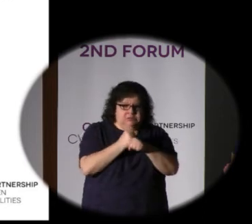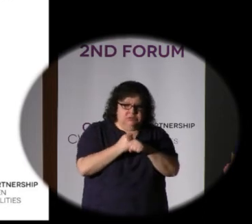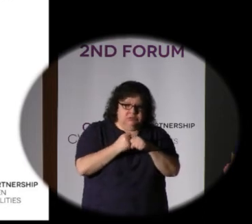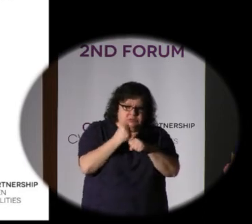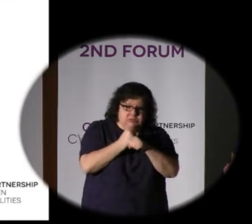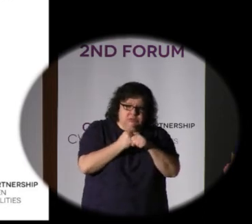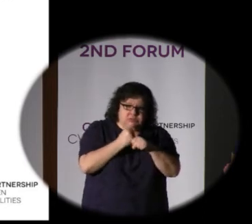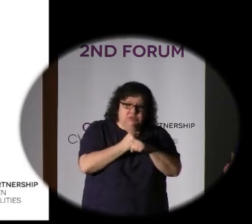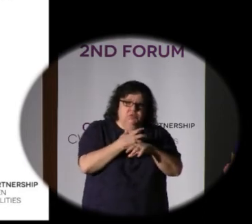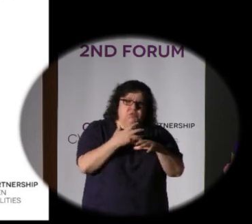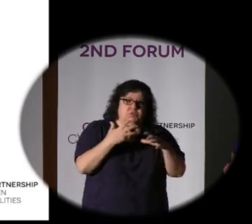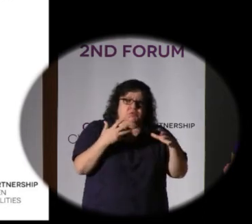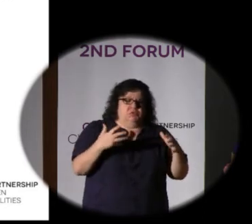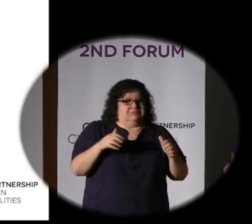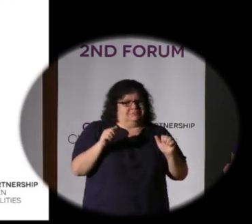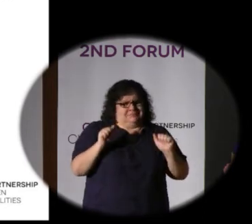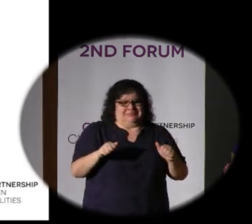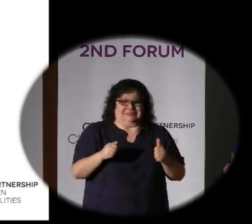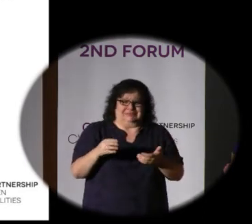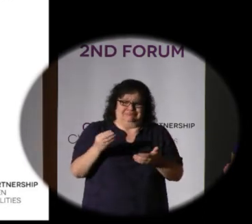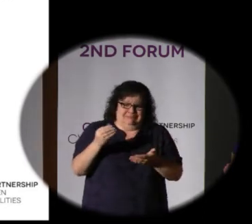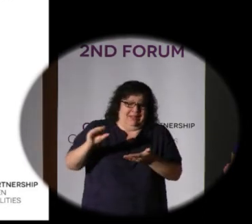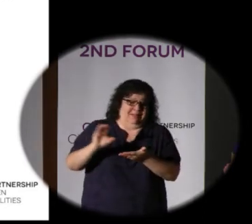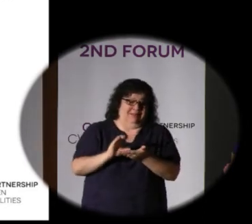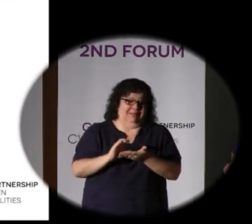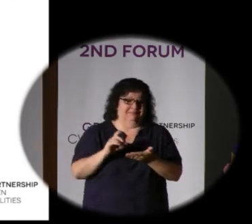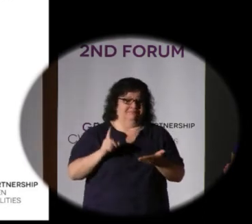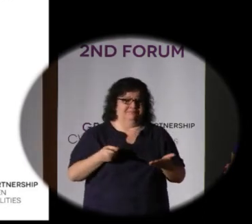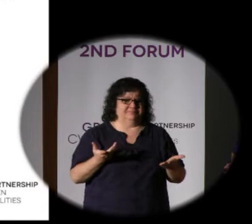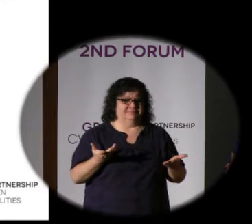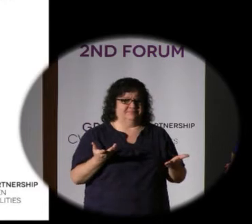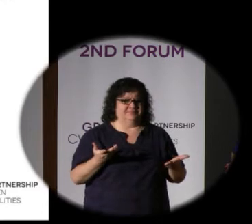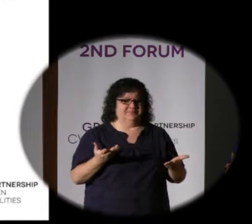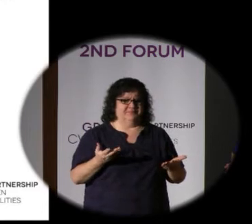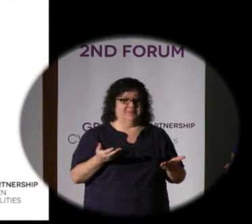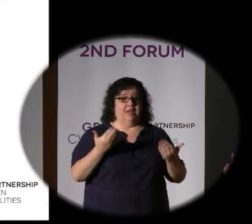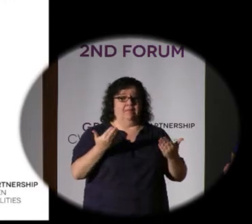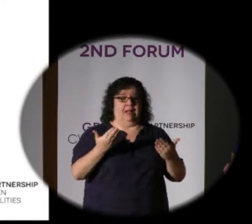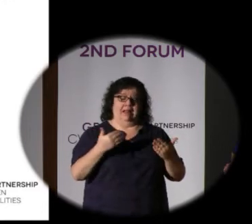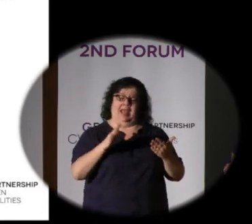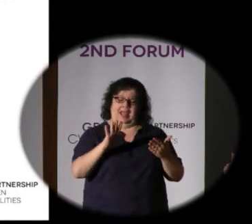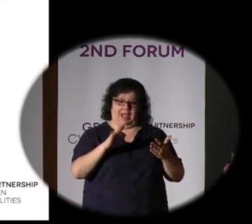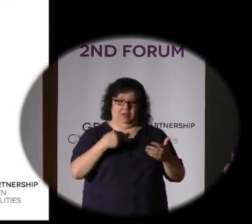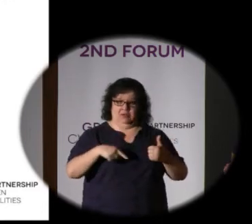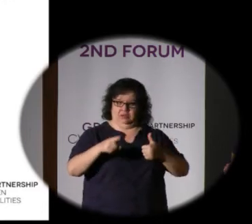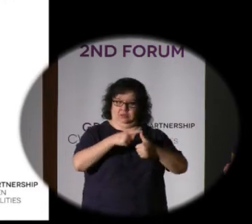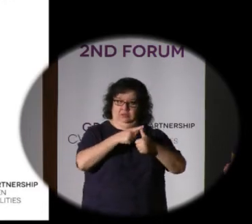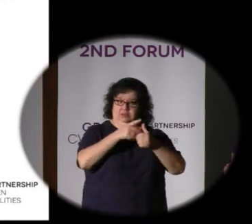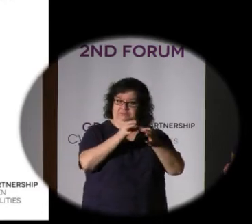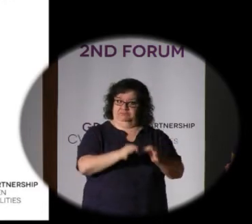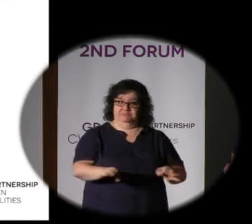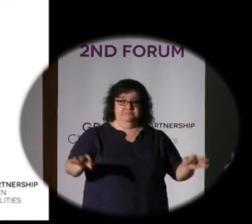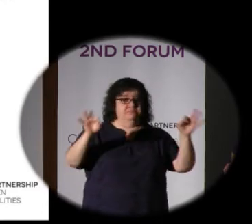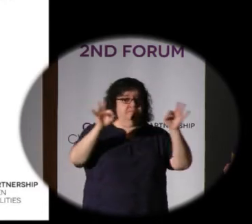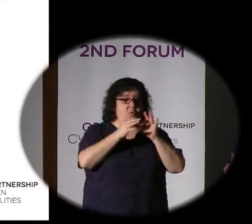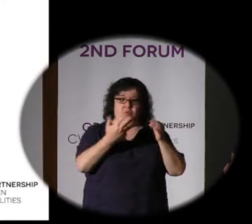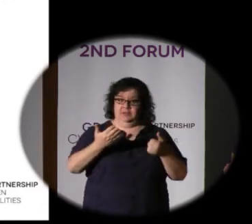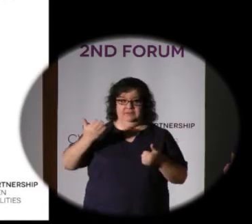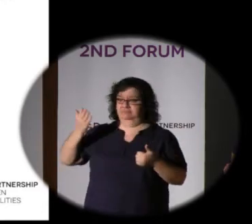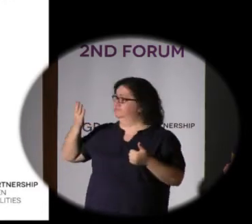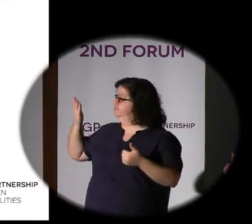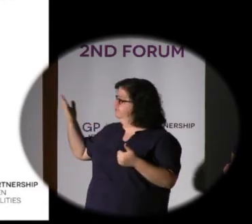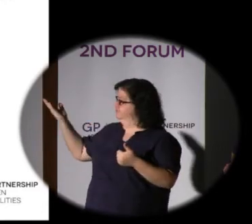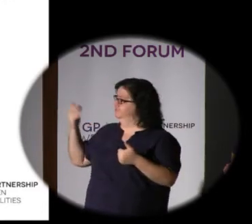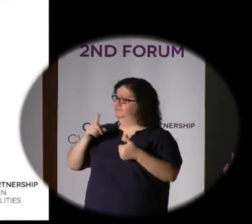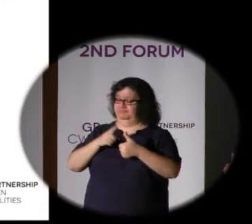So finally, we've got a lot of things to work on. We really want to build on these survey results. We've got a snippet of information, but as I said, it's the tip of the iceberg. We really